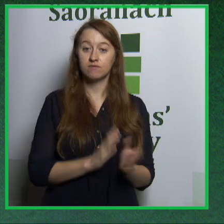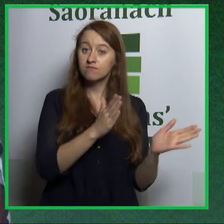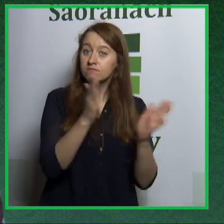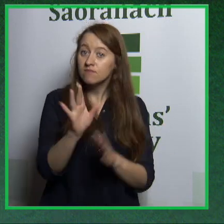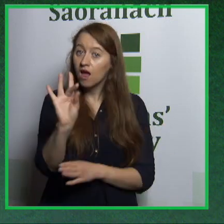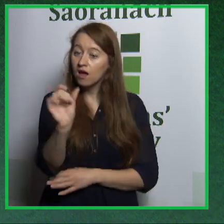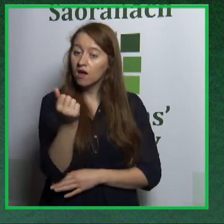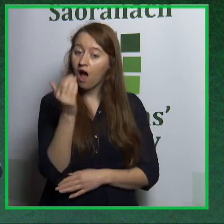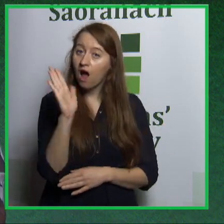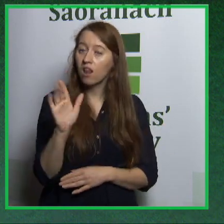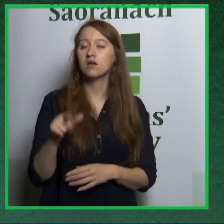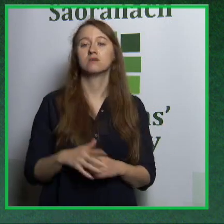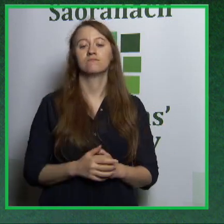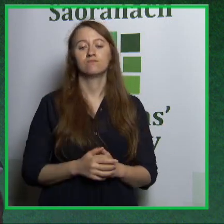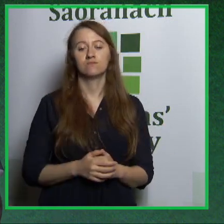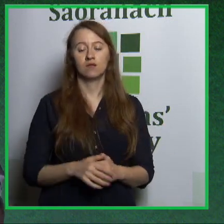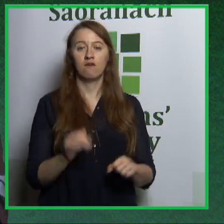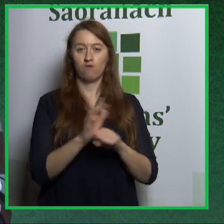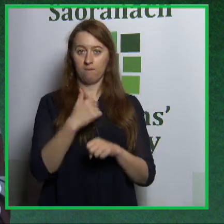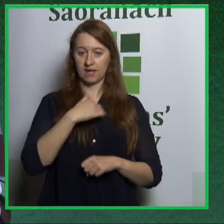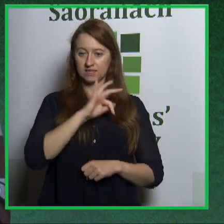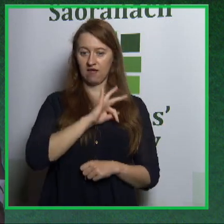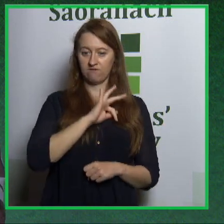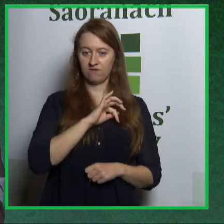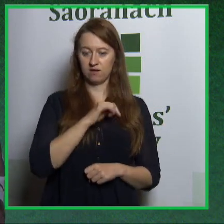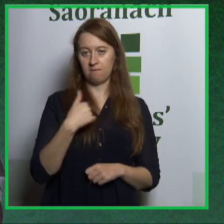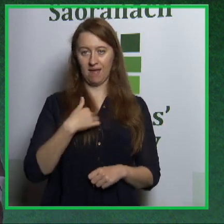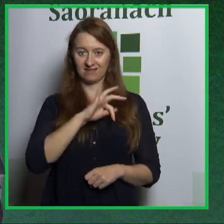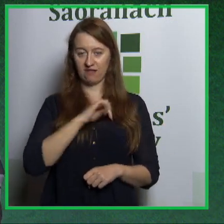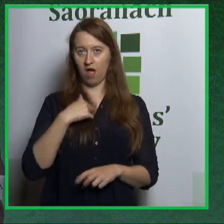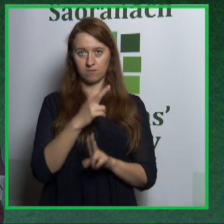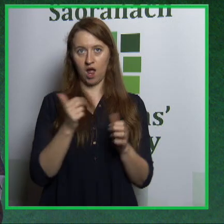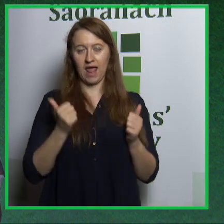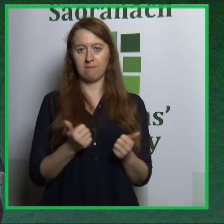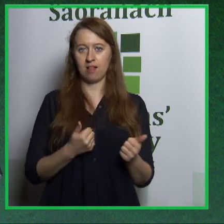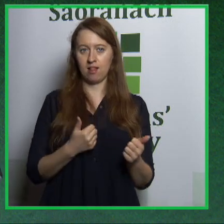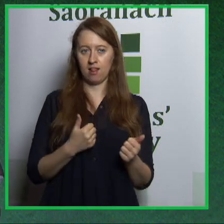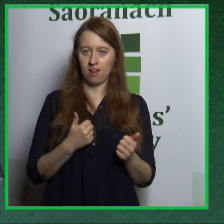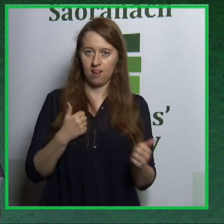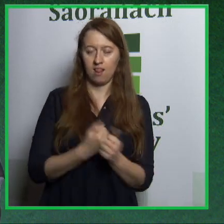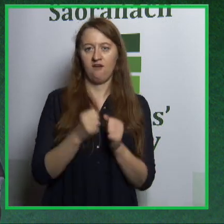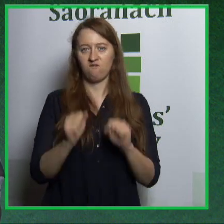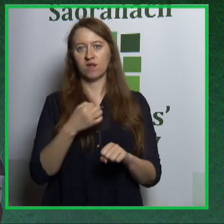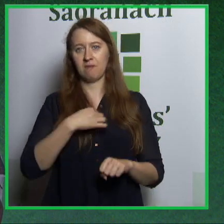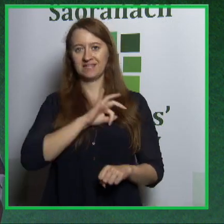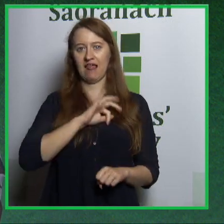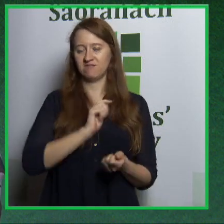it kind of changed for me is where I couldn't back myself. I couldn't back myself to change. Somebody else backed